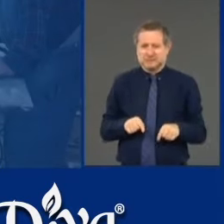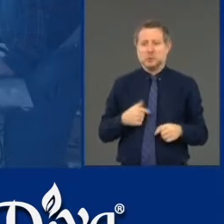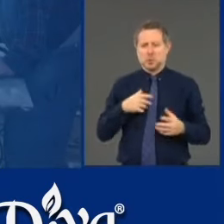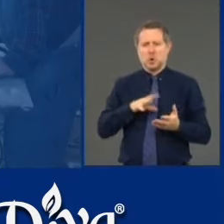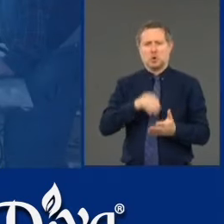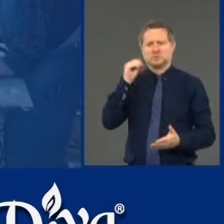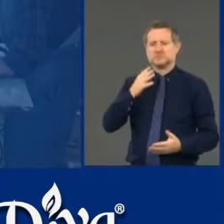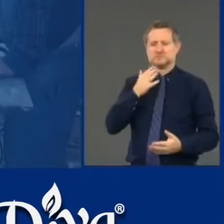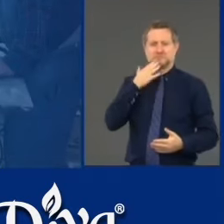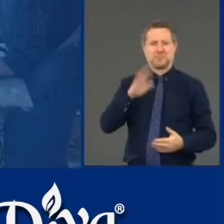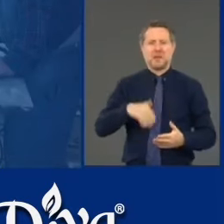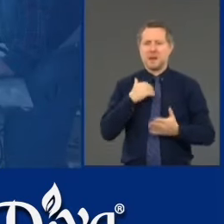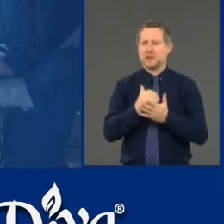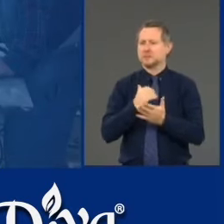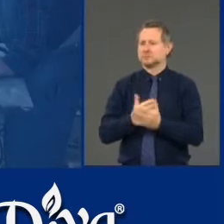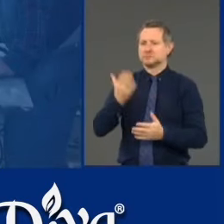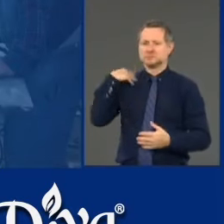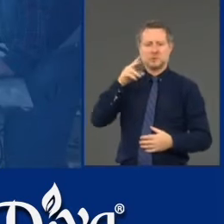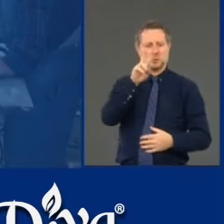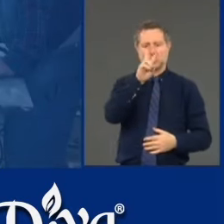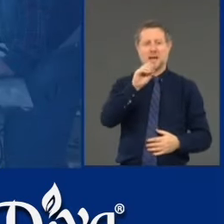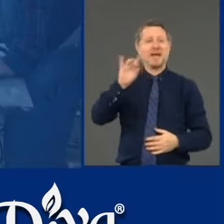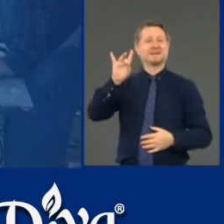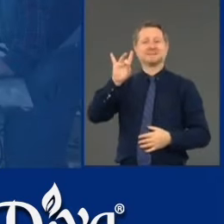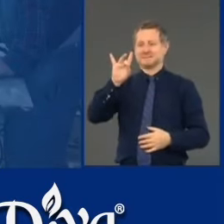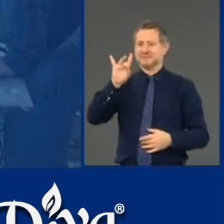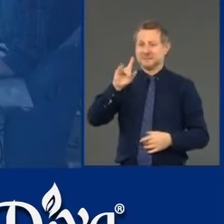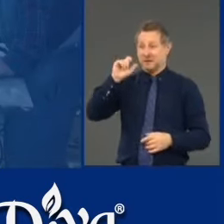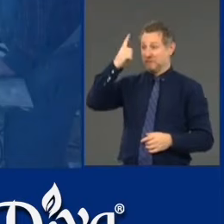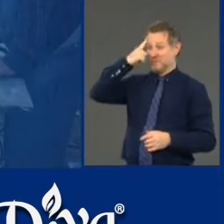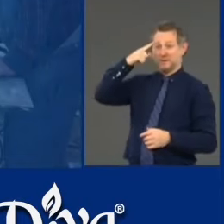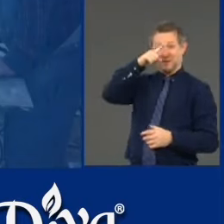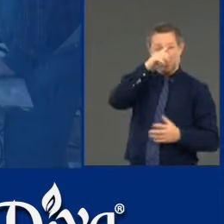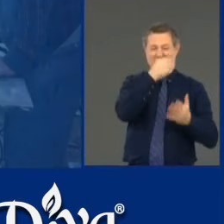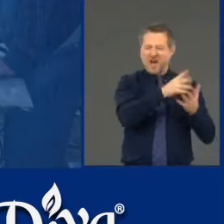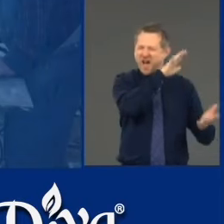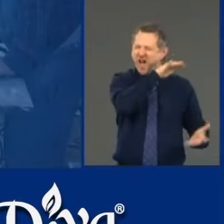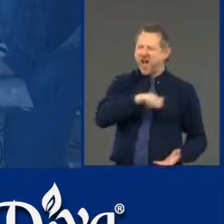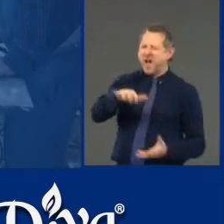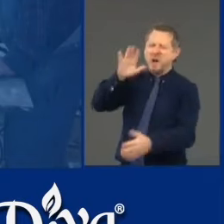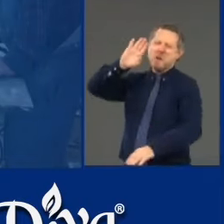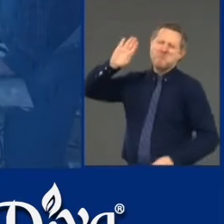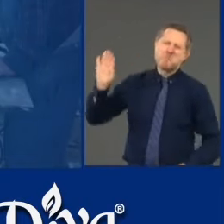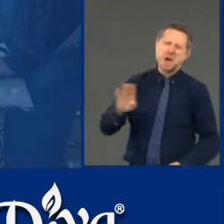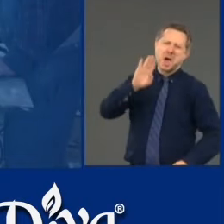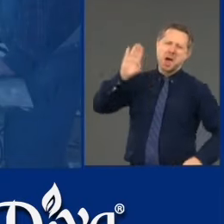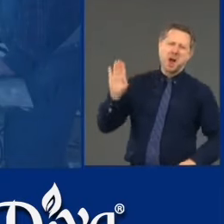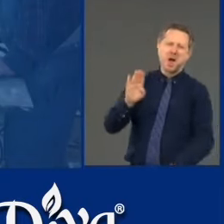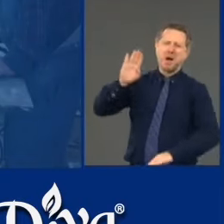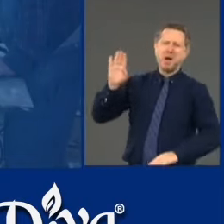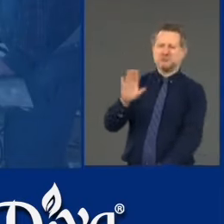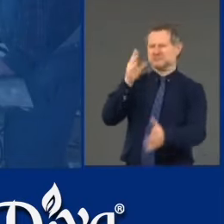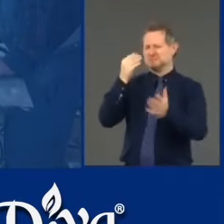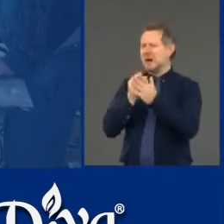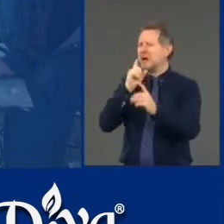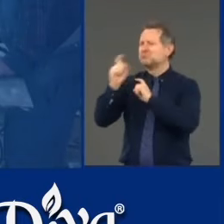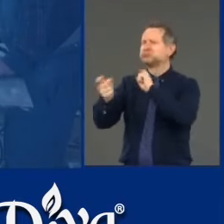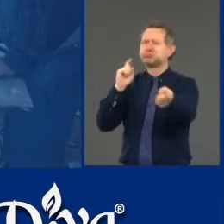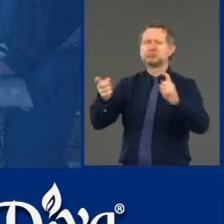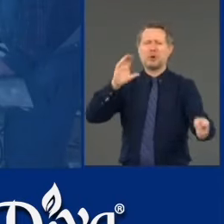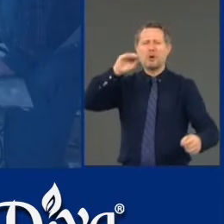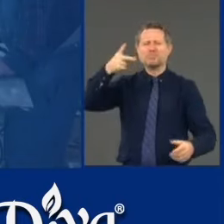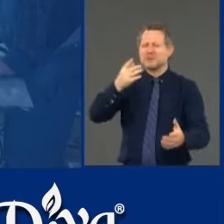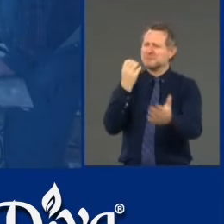that you can see government provide billions of dollars to corporations to, quote unquote, stabilize the economy. We did